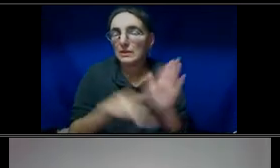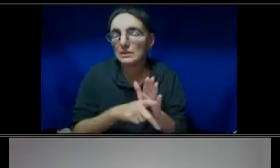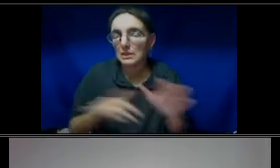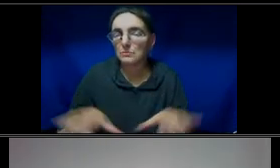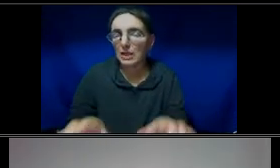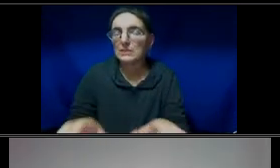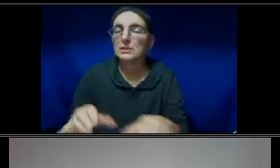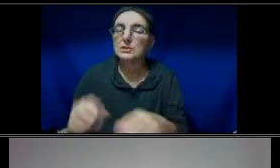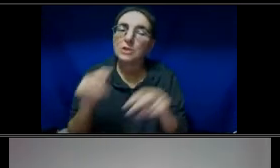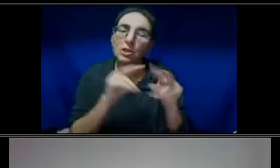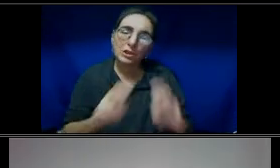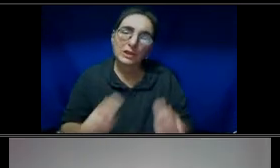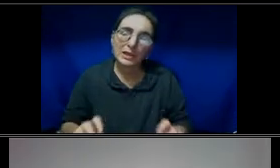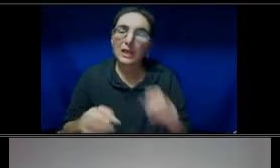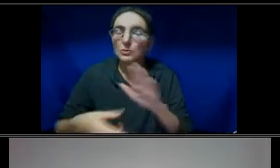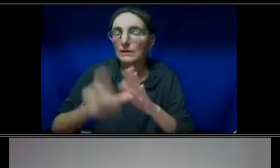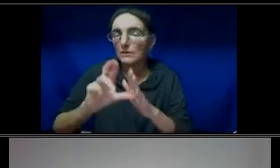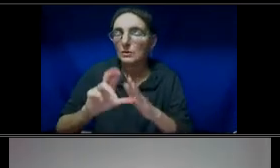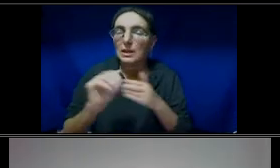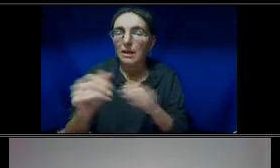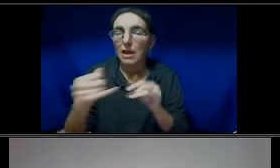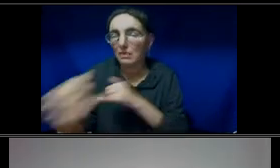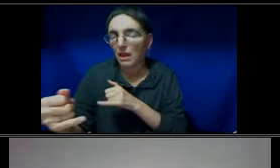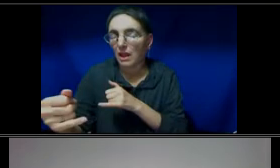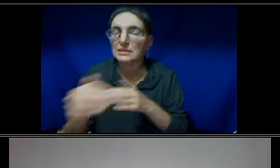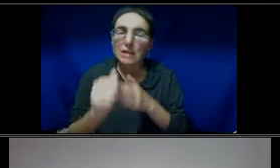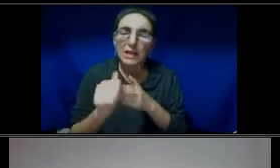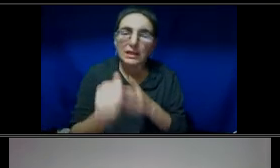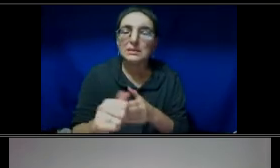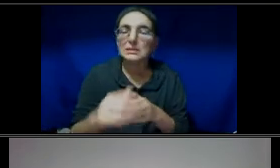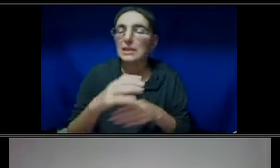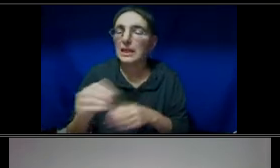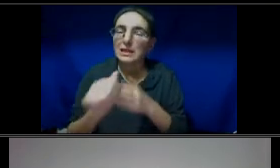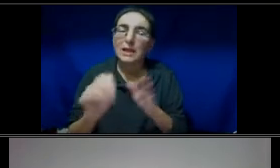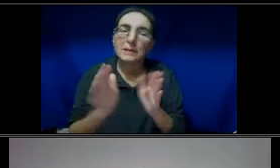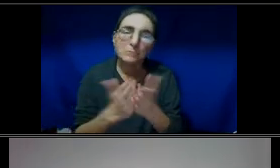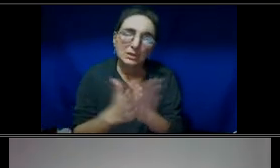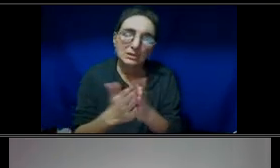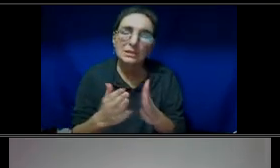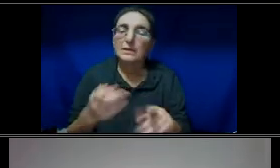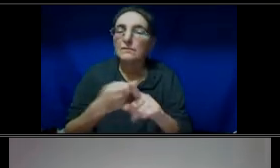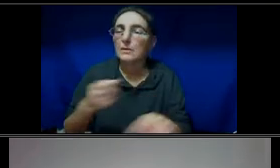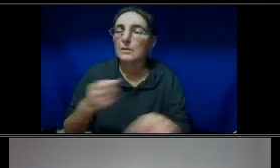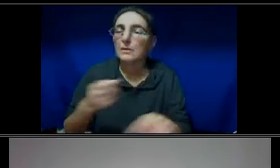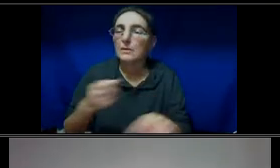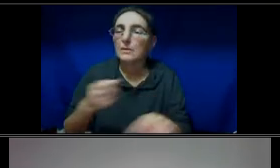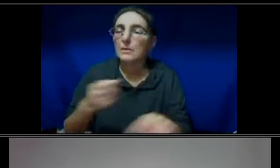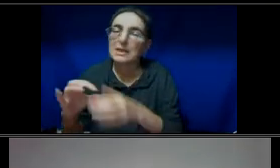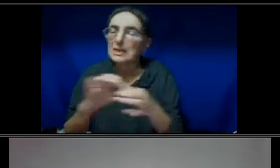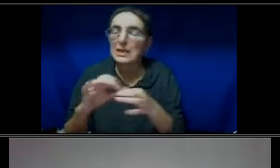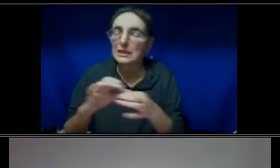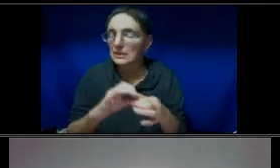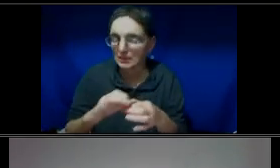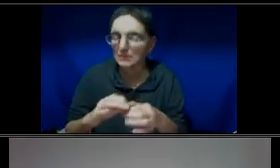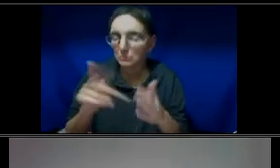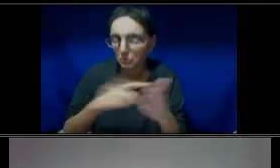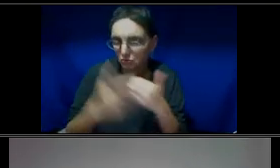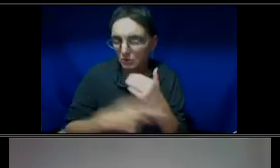looking at and reviewing guidelines and guidance and guidebooks from the Reconnecting Communities program. And then also, again,